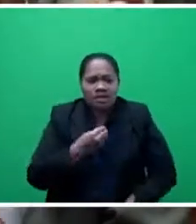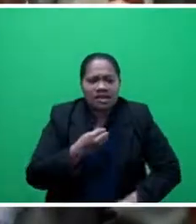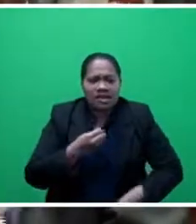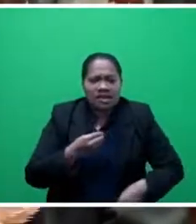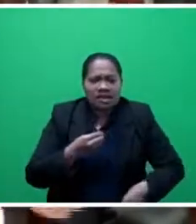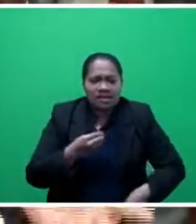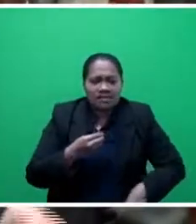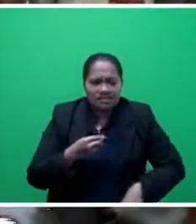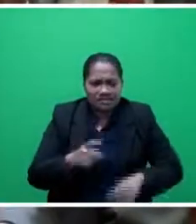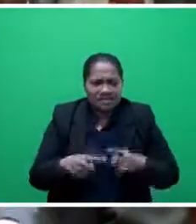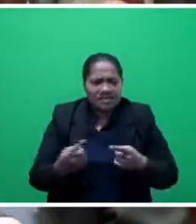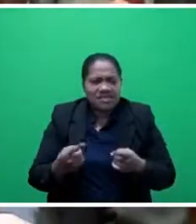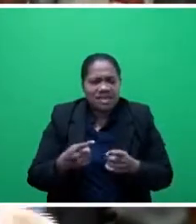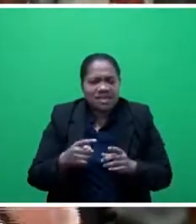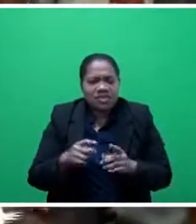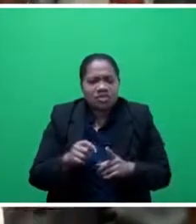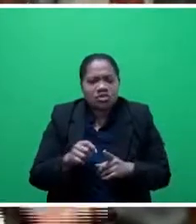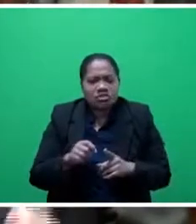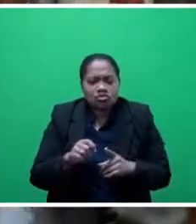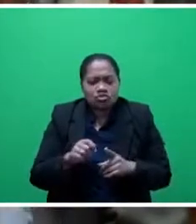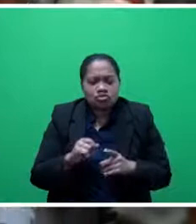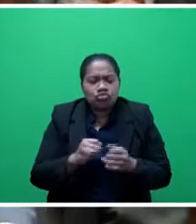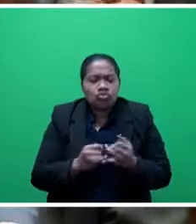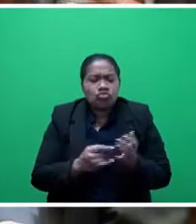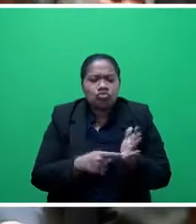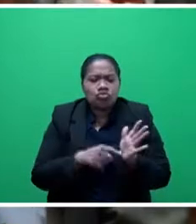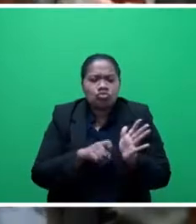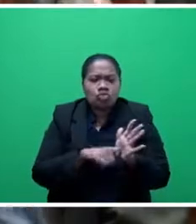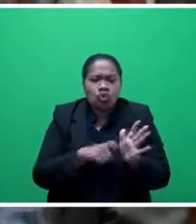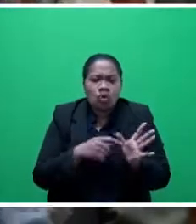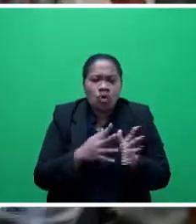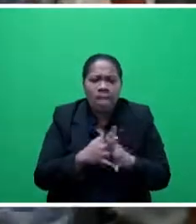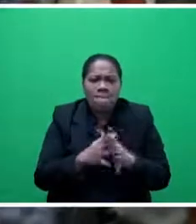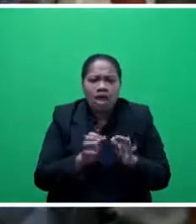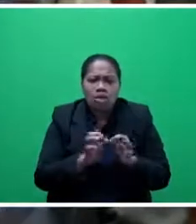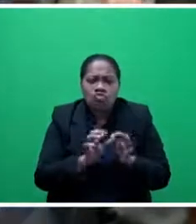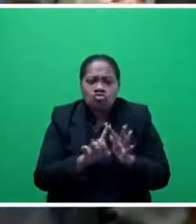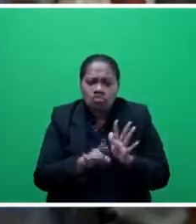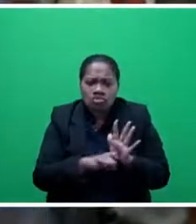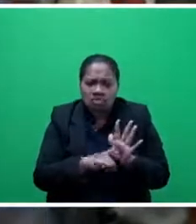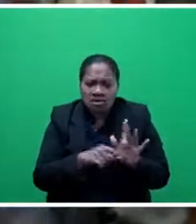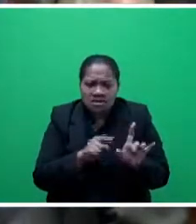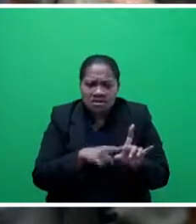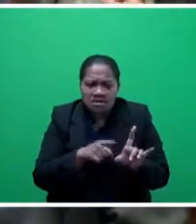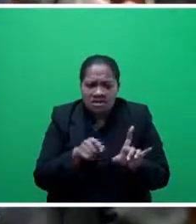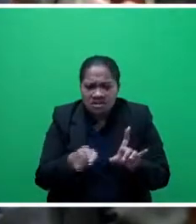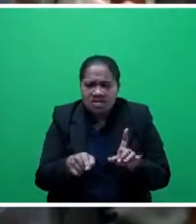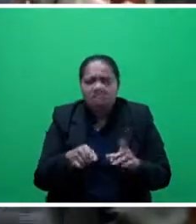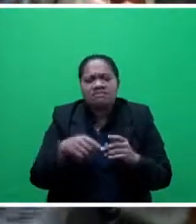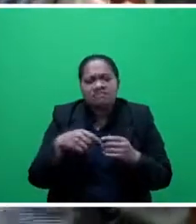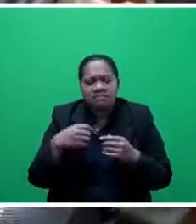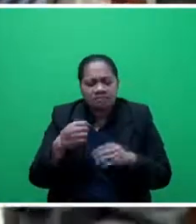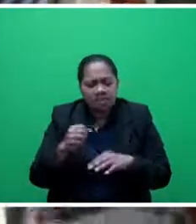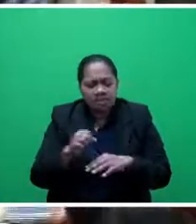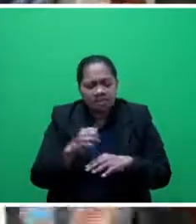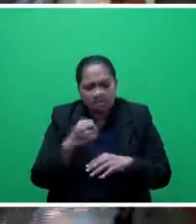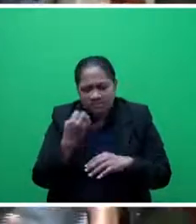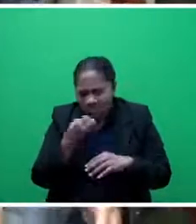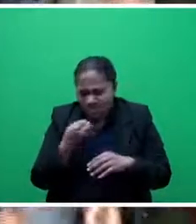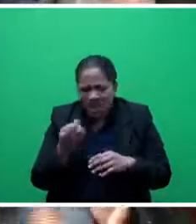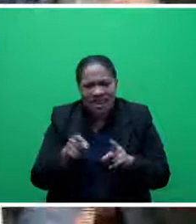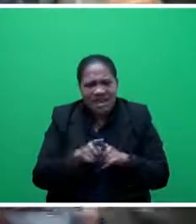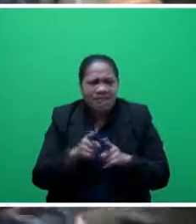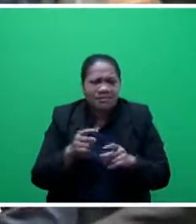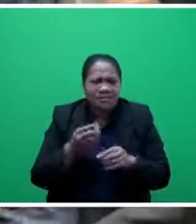strawberries, what we call rock fruits, etc., that are not grown in Fiji. You would see now even things like nuts that people need to